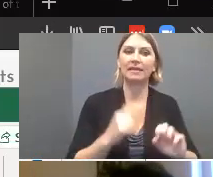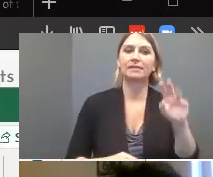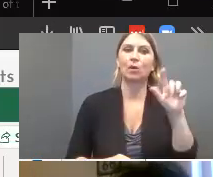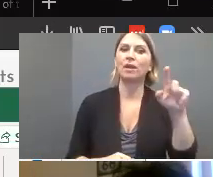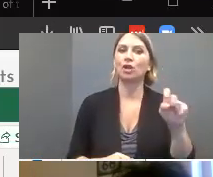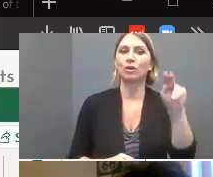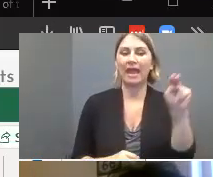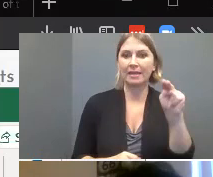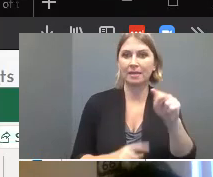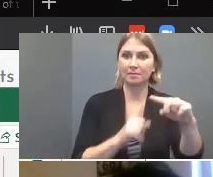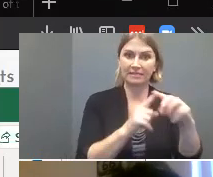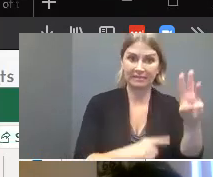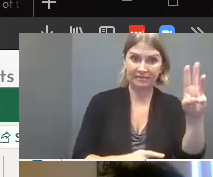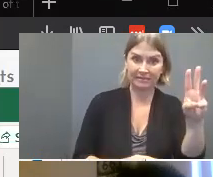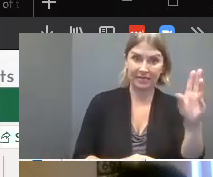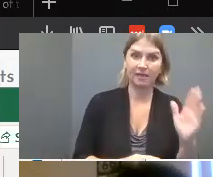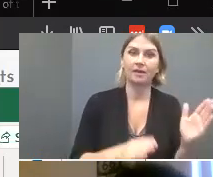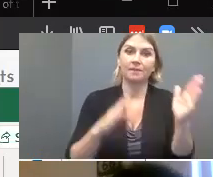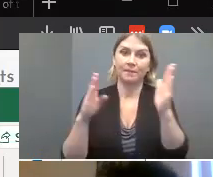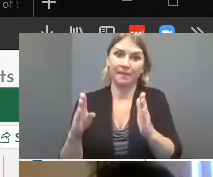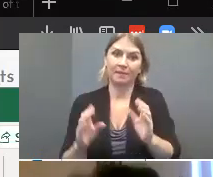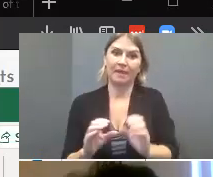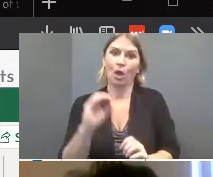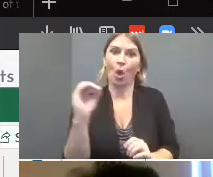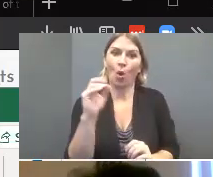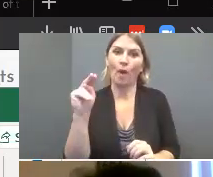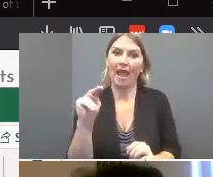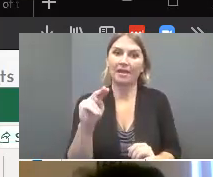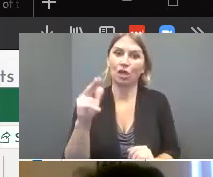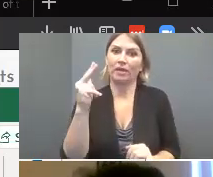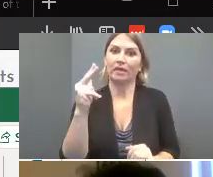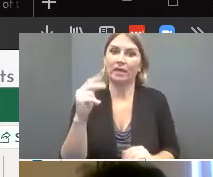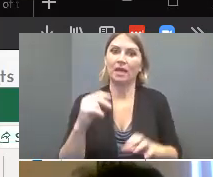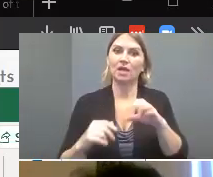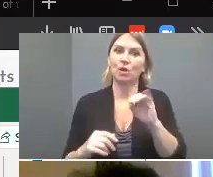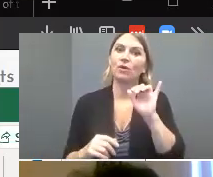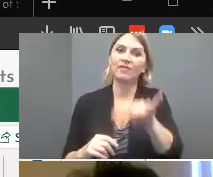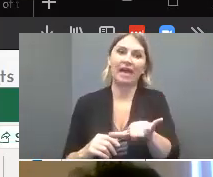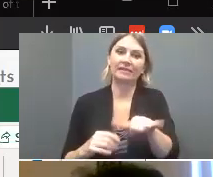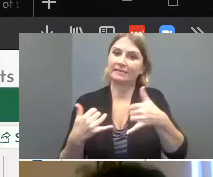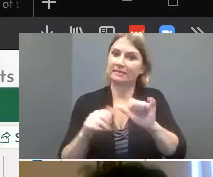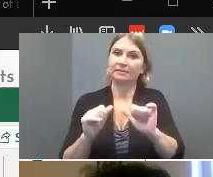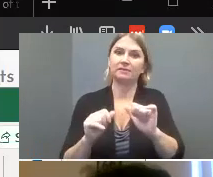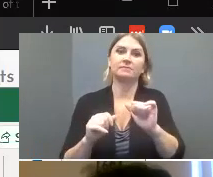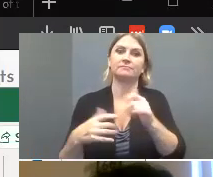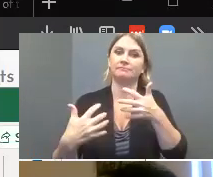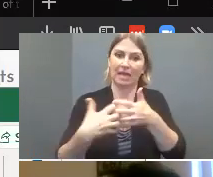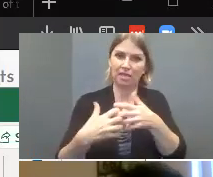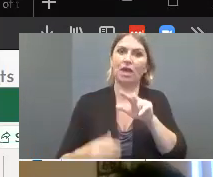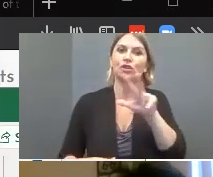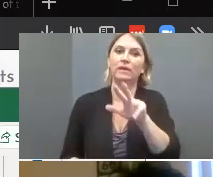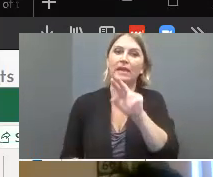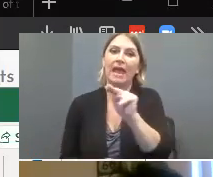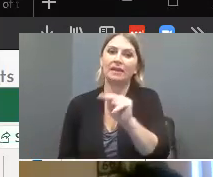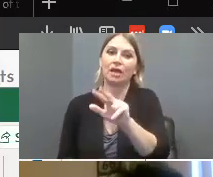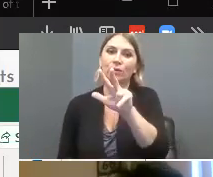as above. And we say that it is big O of n cubed. Again, same logic applies. We know that 3n cubed will